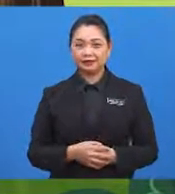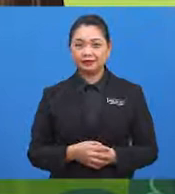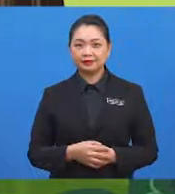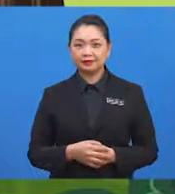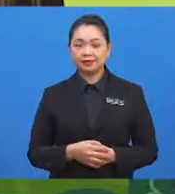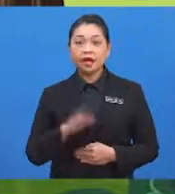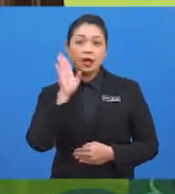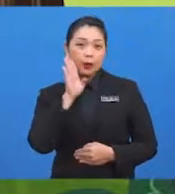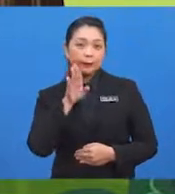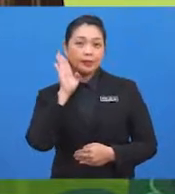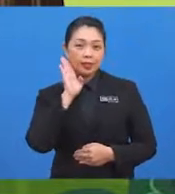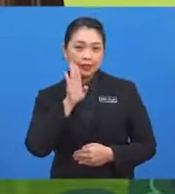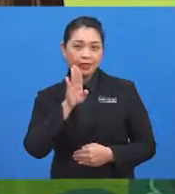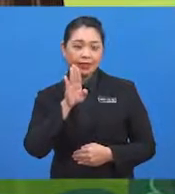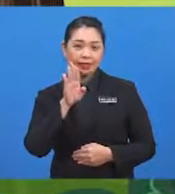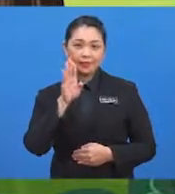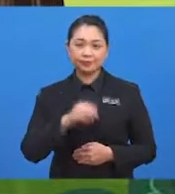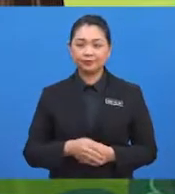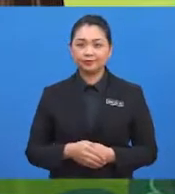A bee.